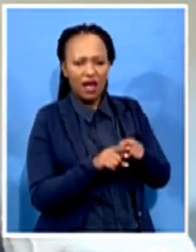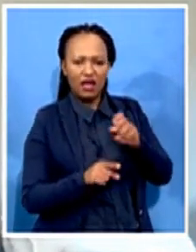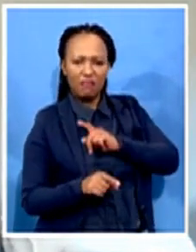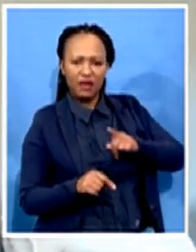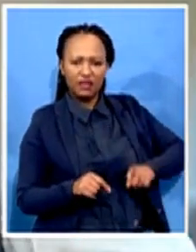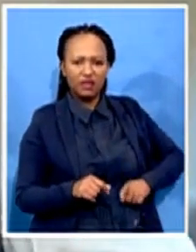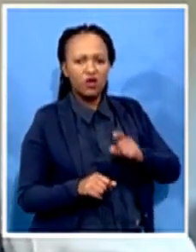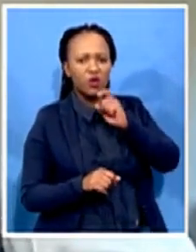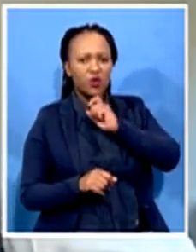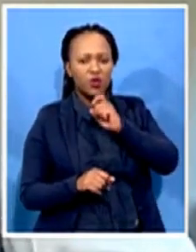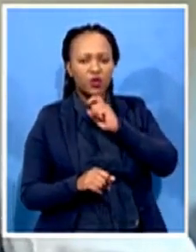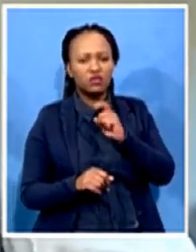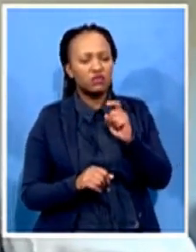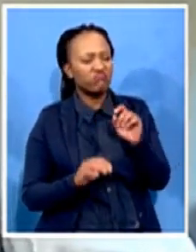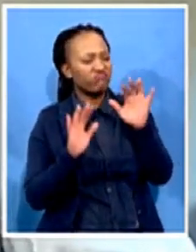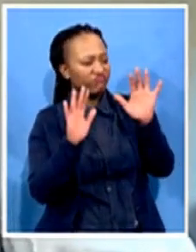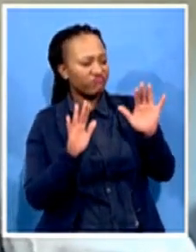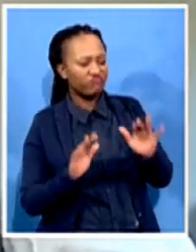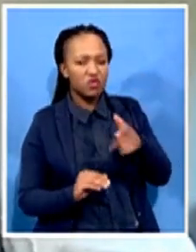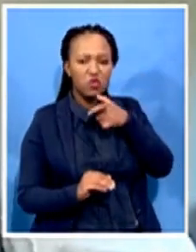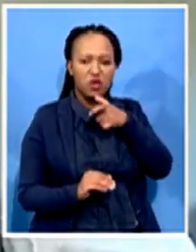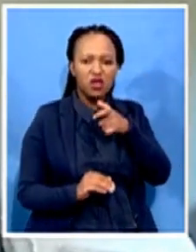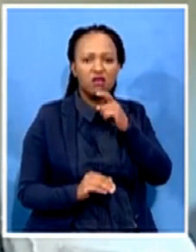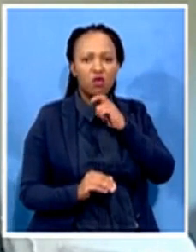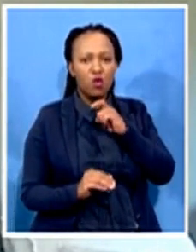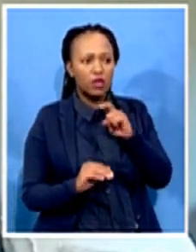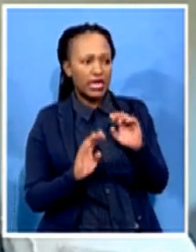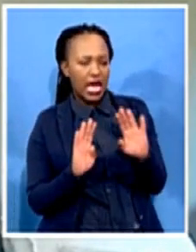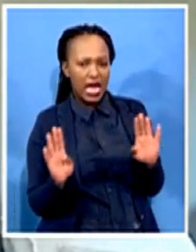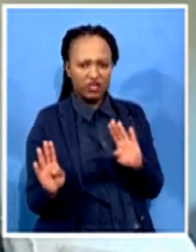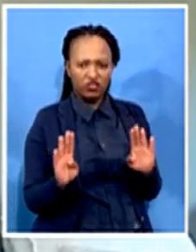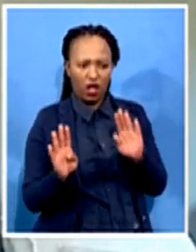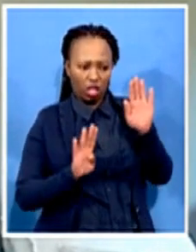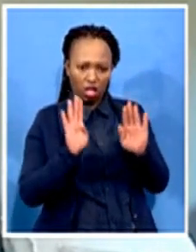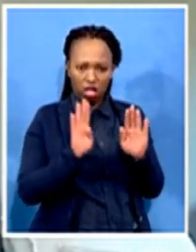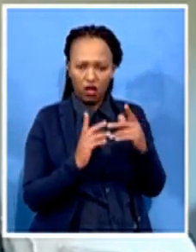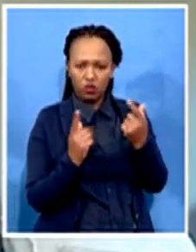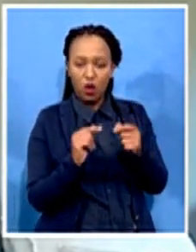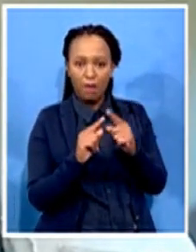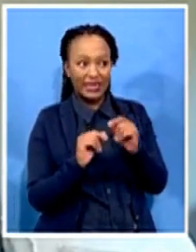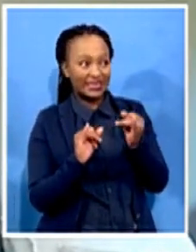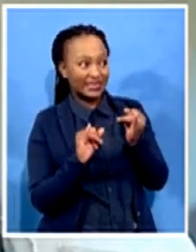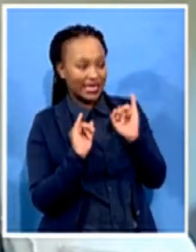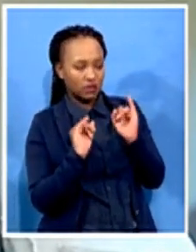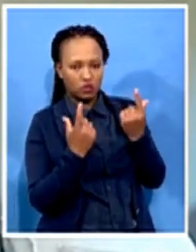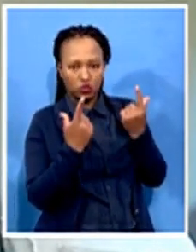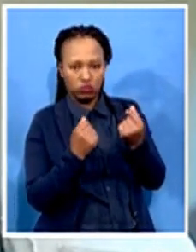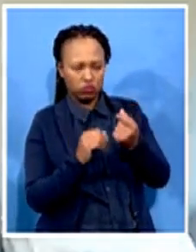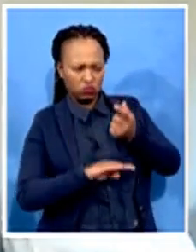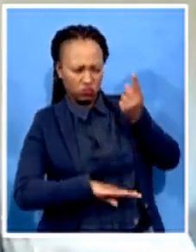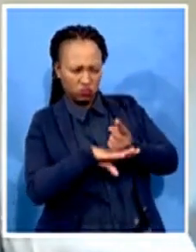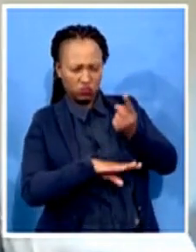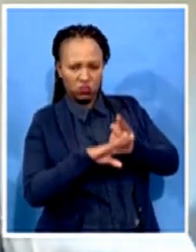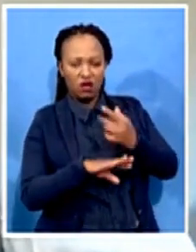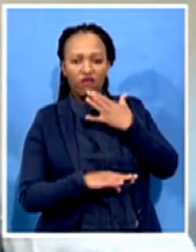and gestures, but he seems to not be serious when it comes to his ANC executives and colleagues to